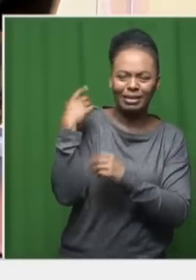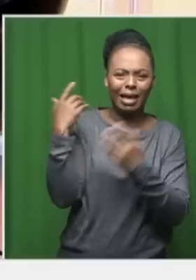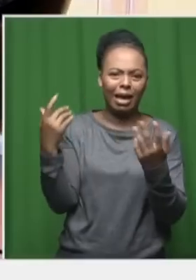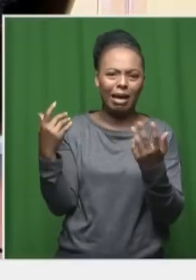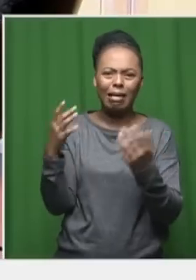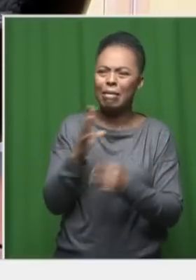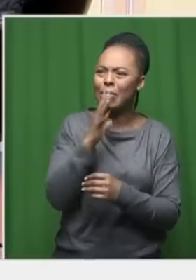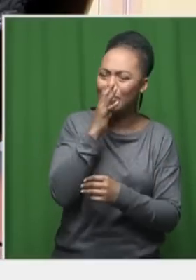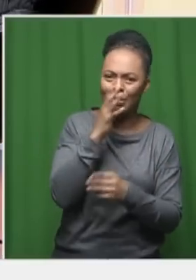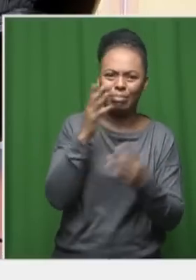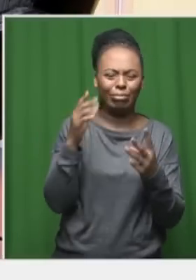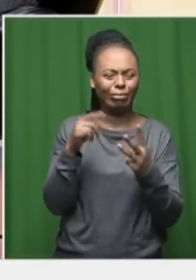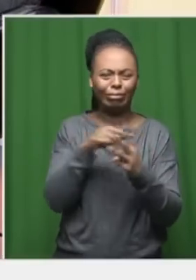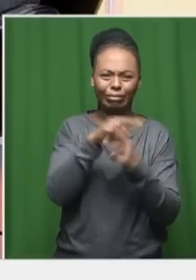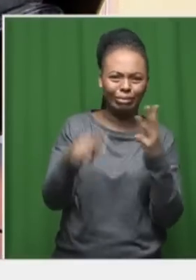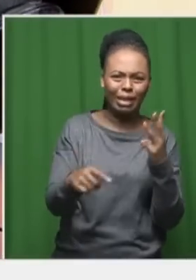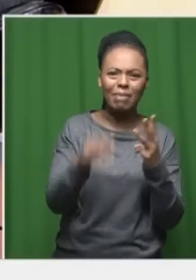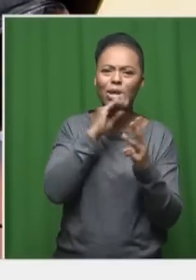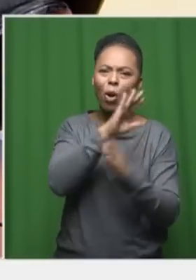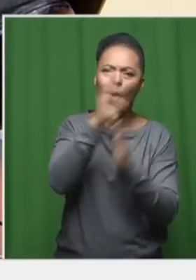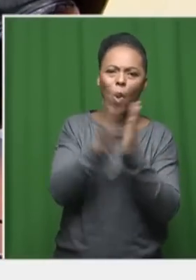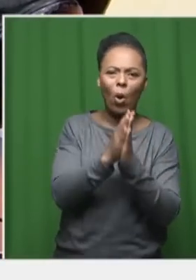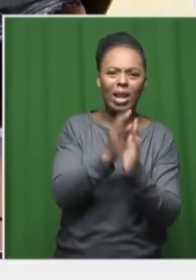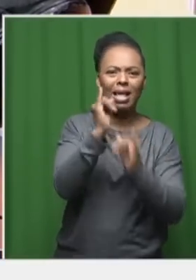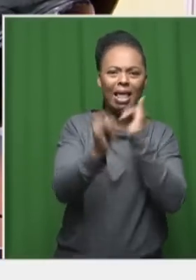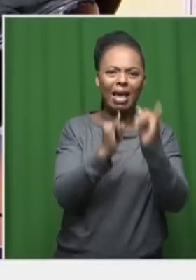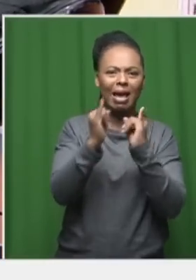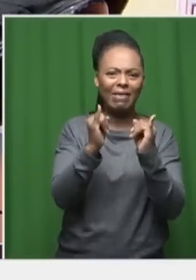So that makes it 11